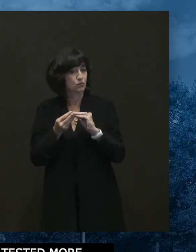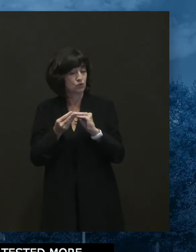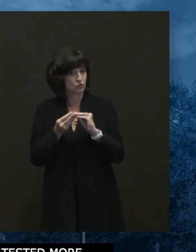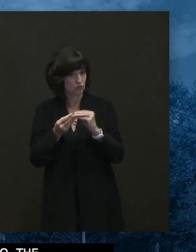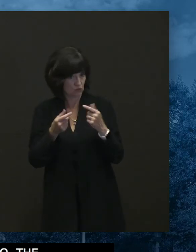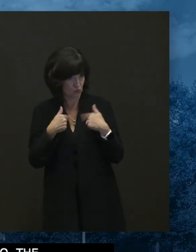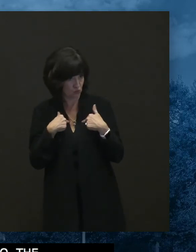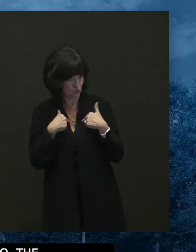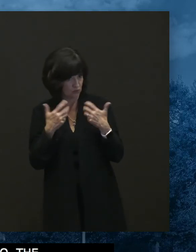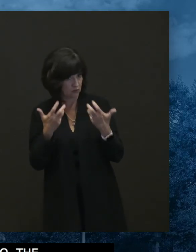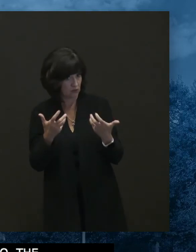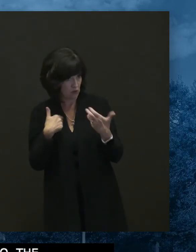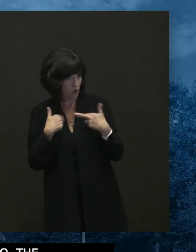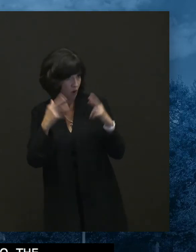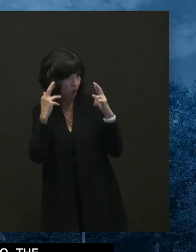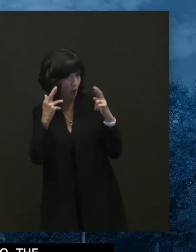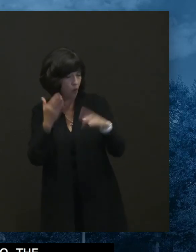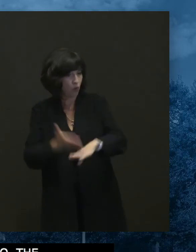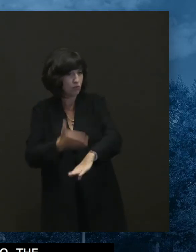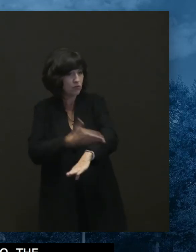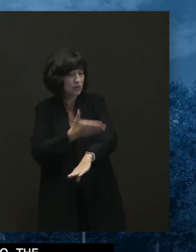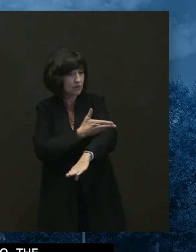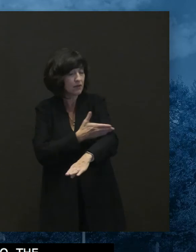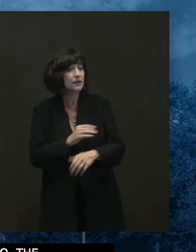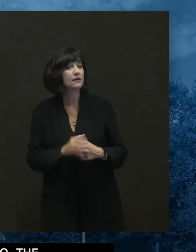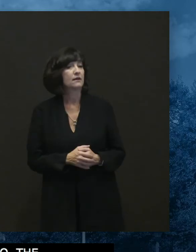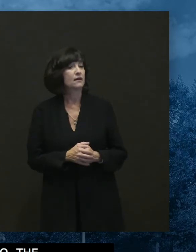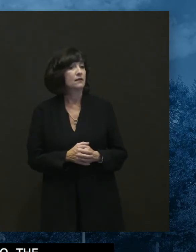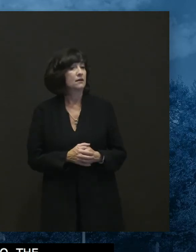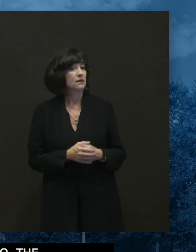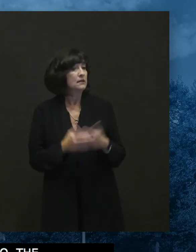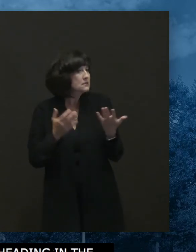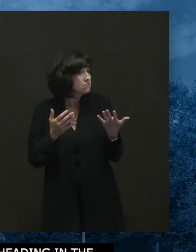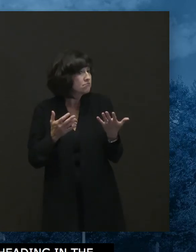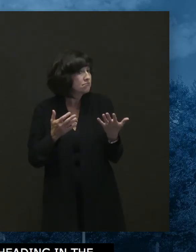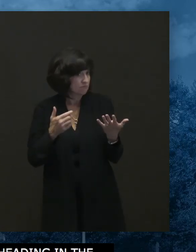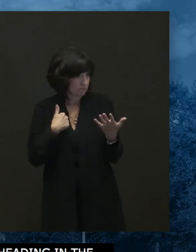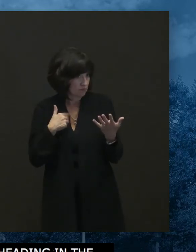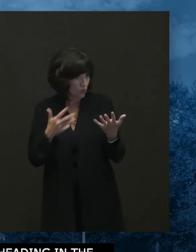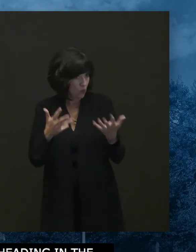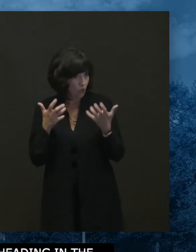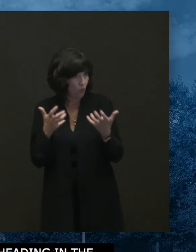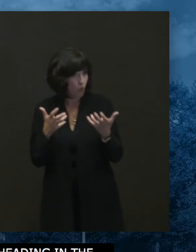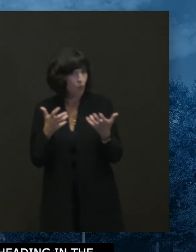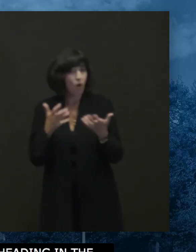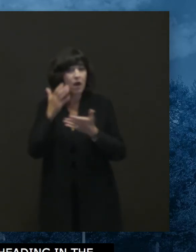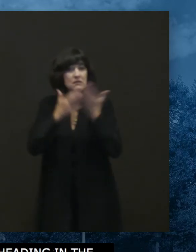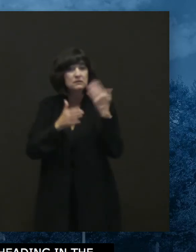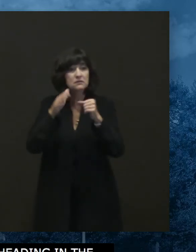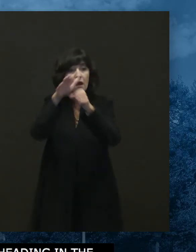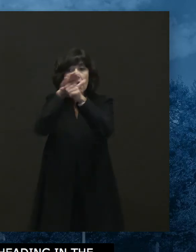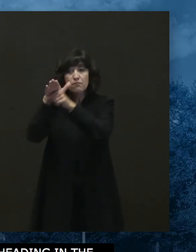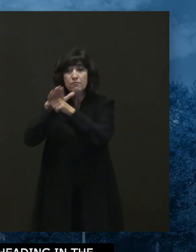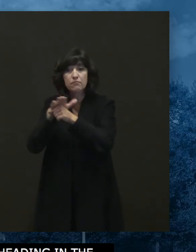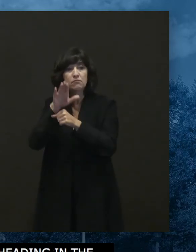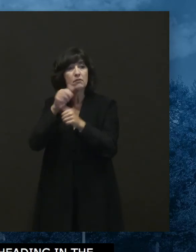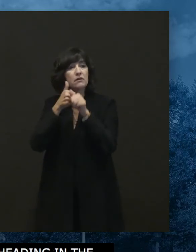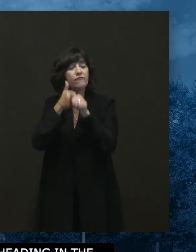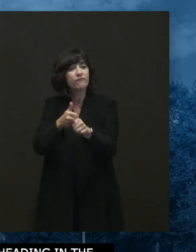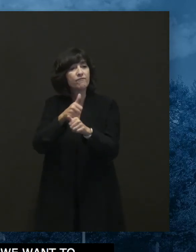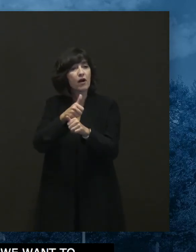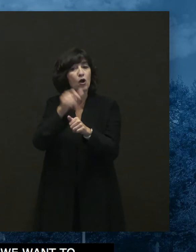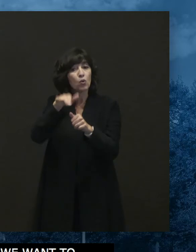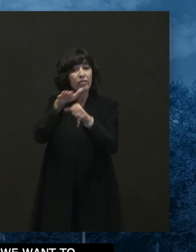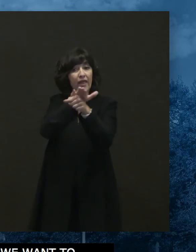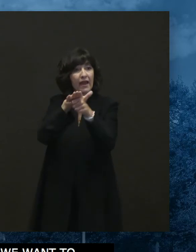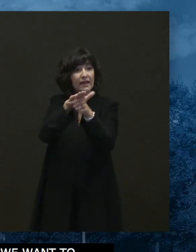we want to tighten things down like we did the last time with zip codes along the beach communities?